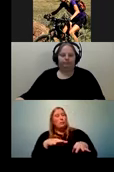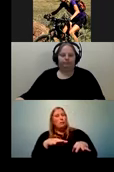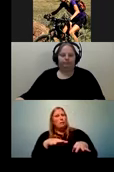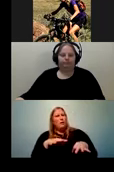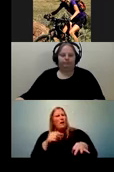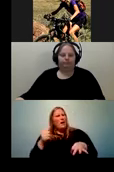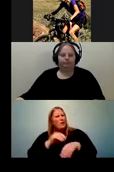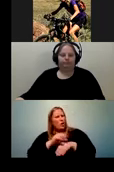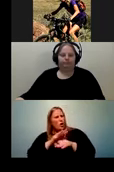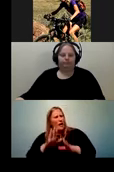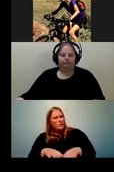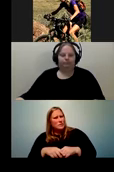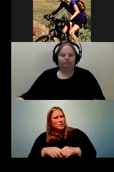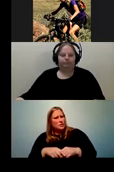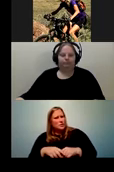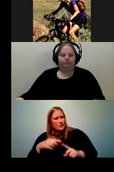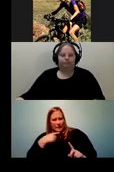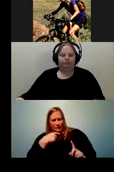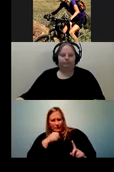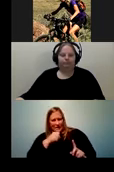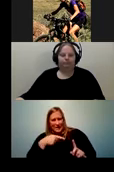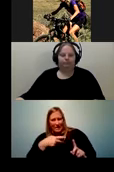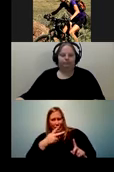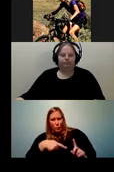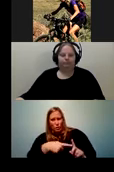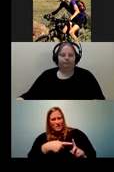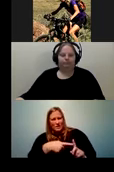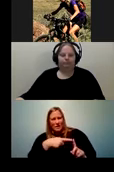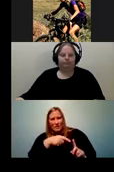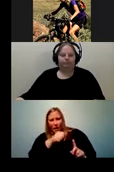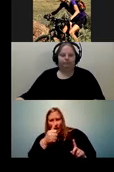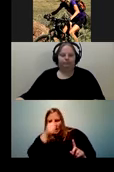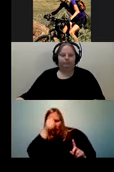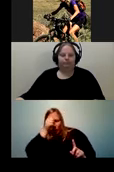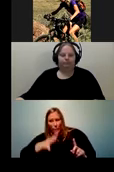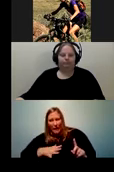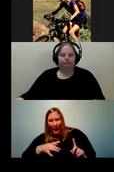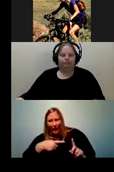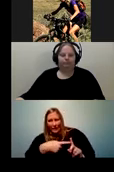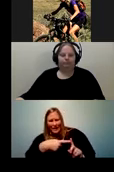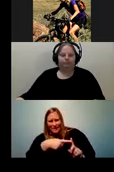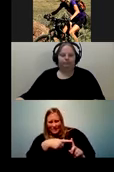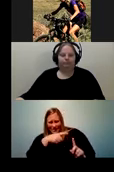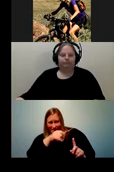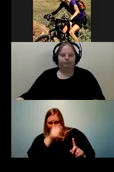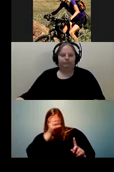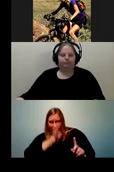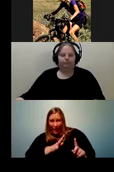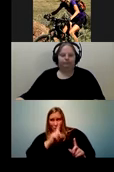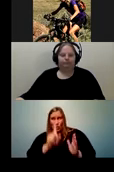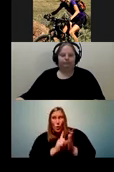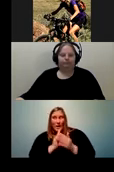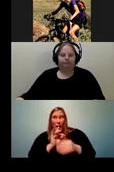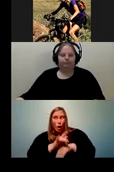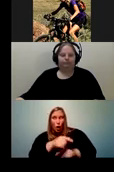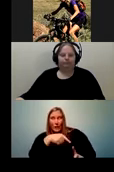said, by the way, this isn't the person you think it is. This guy's an hour early for his appointment. This he's not late, he's an hour early.